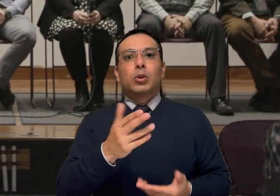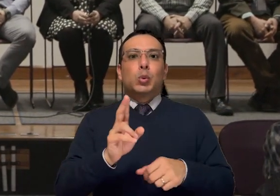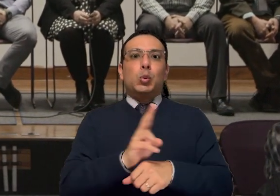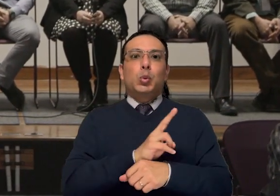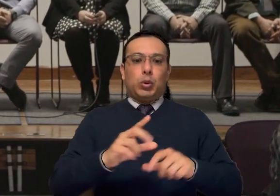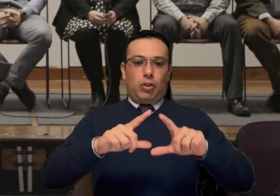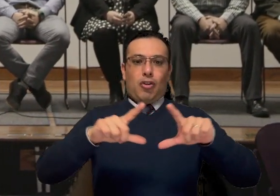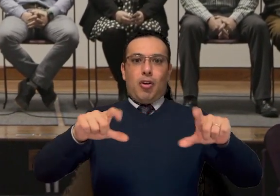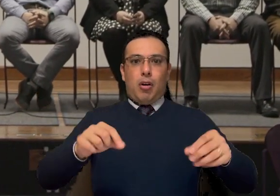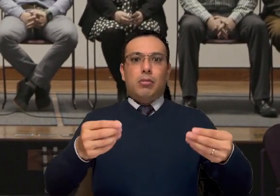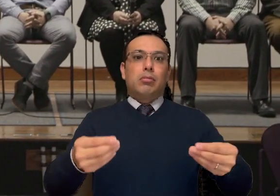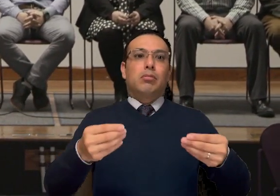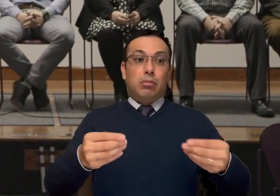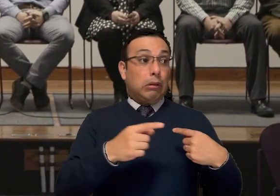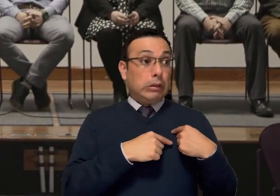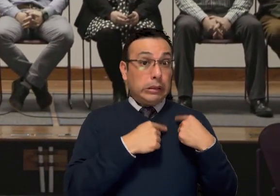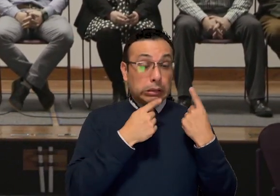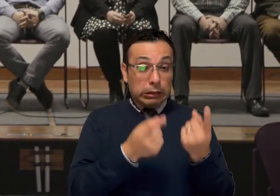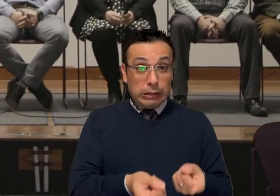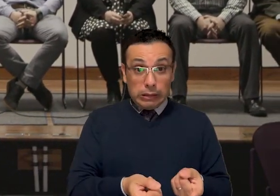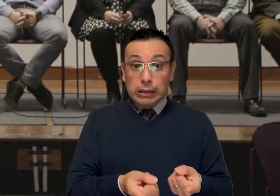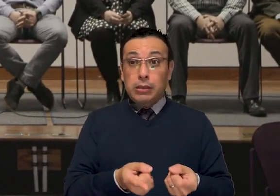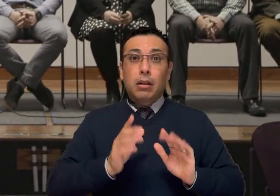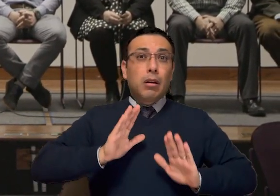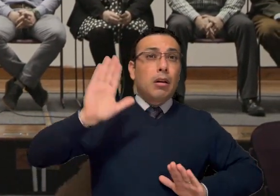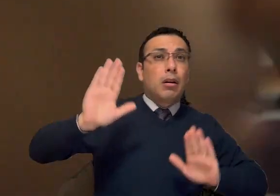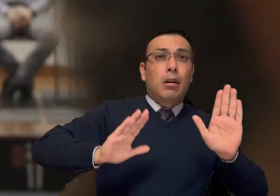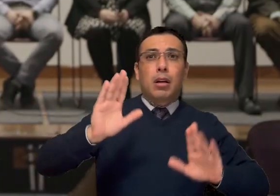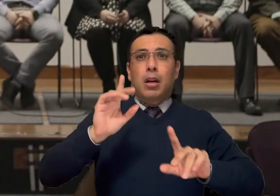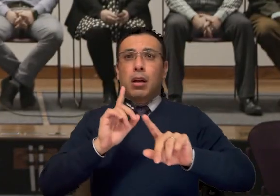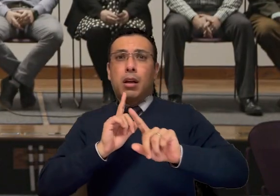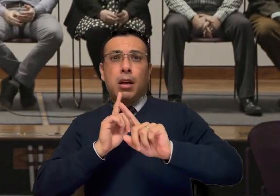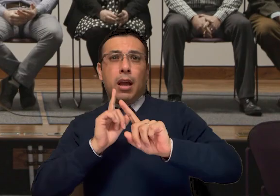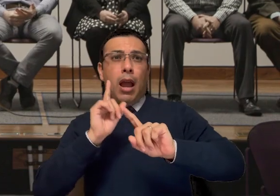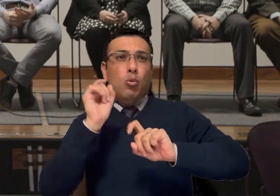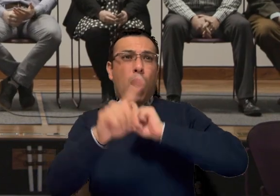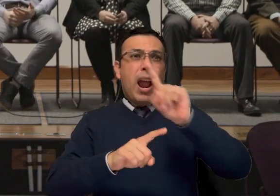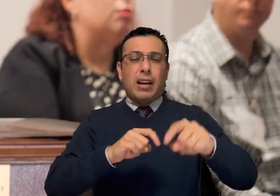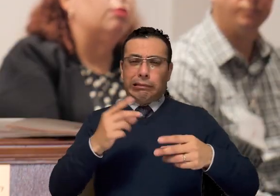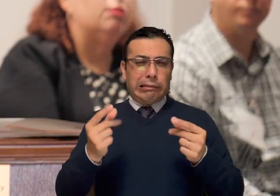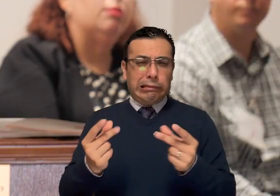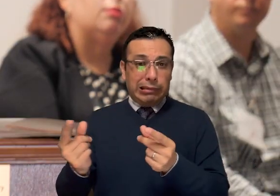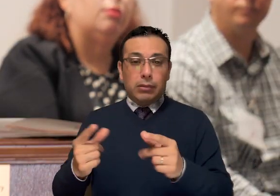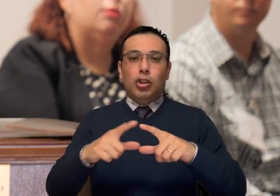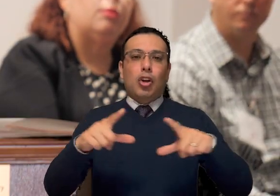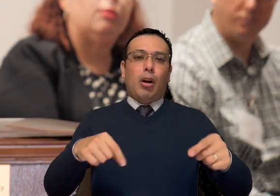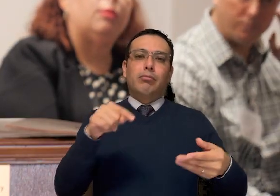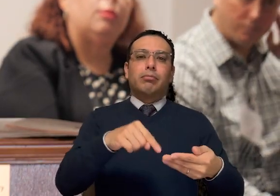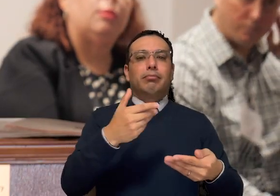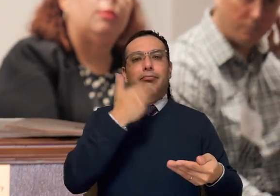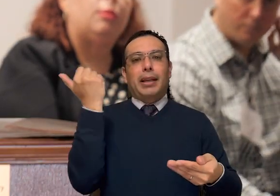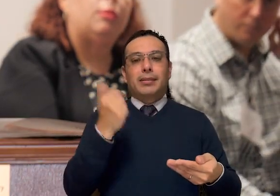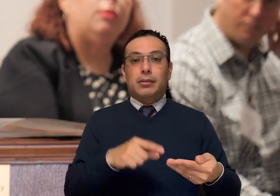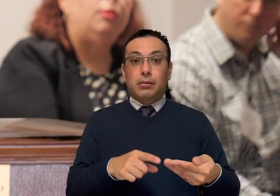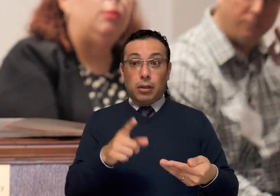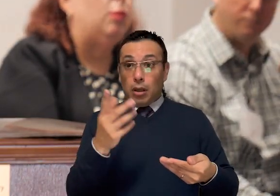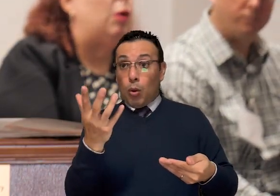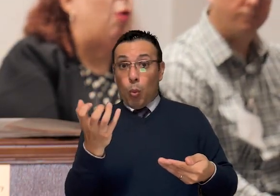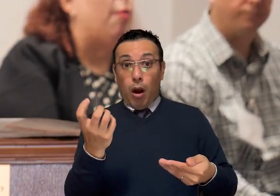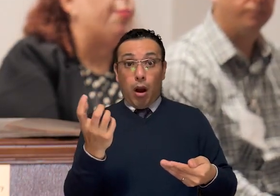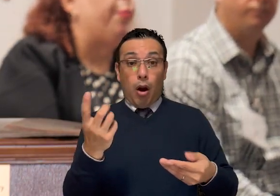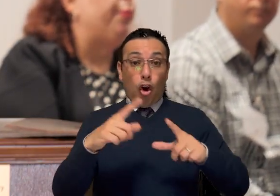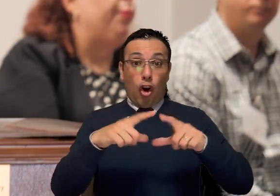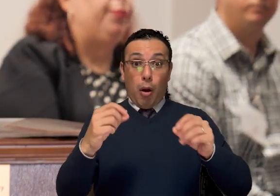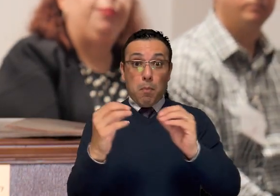through a lot of questions quickly. If anyone wants another card, just put your hand up, and there are folks